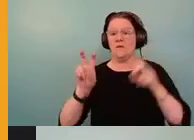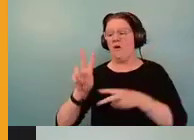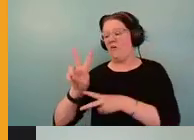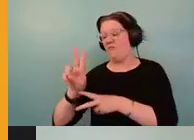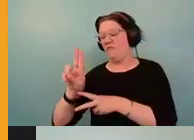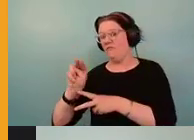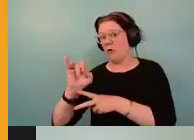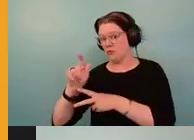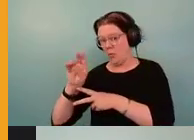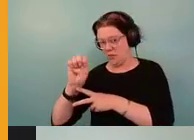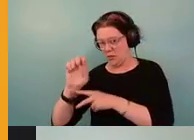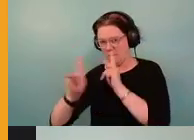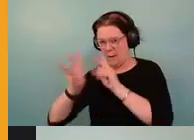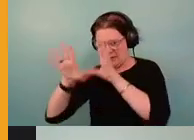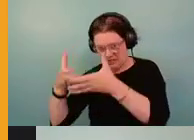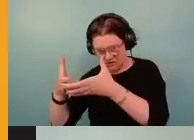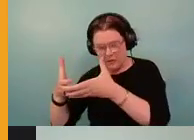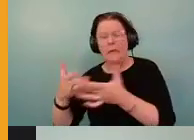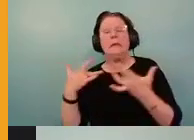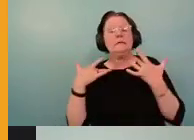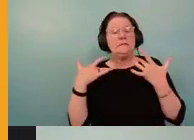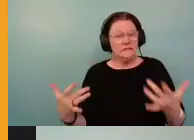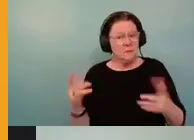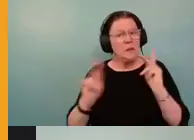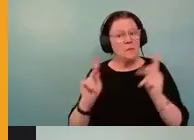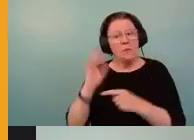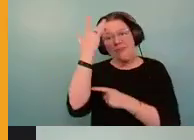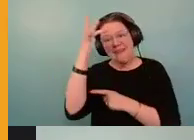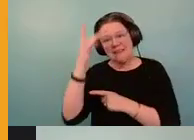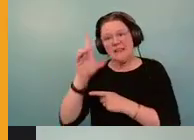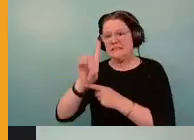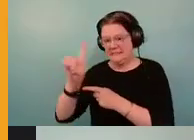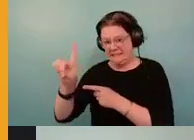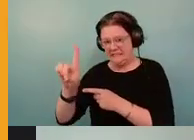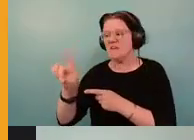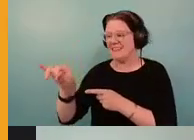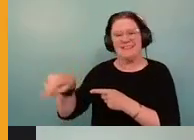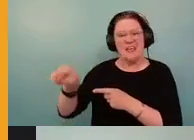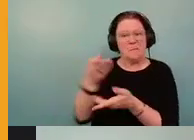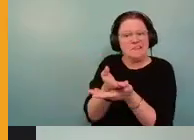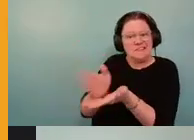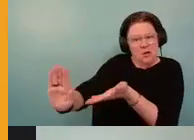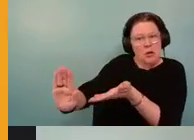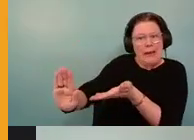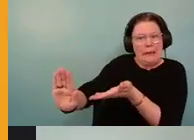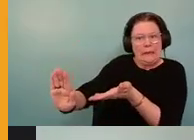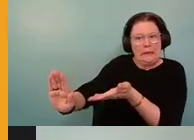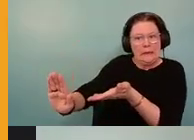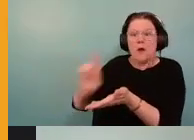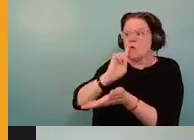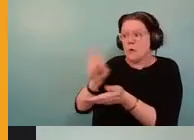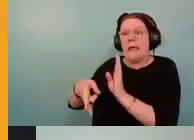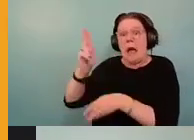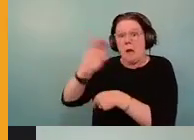So, historically, segregation of people with intellectual and developmental disabilities has contributed to high rates of